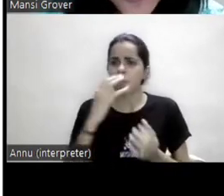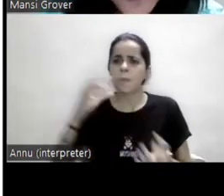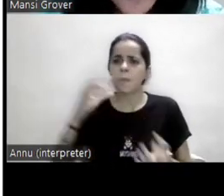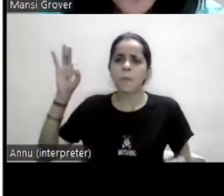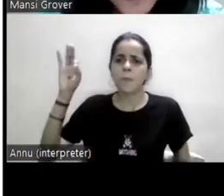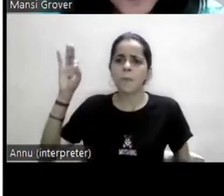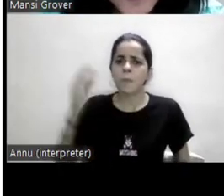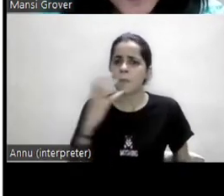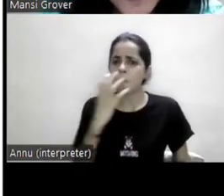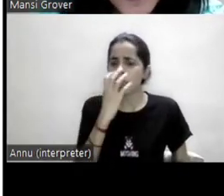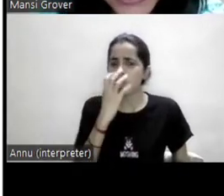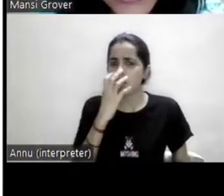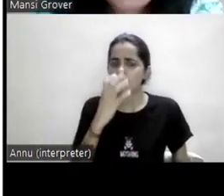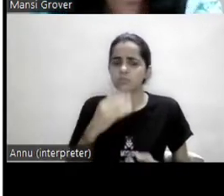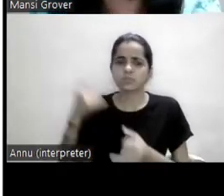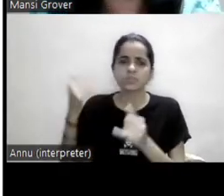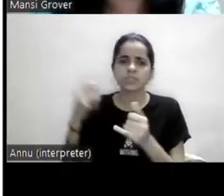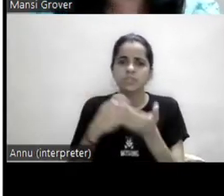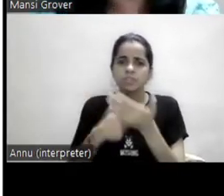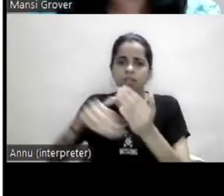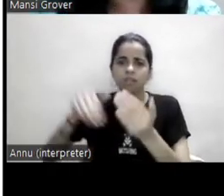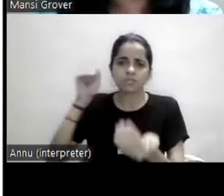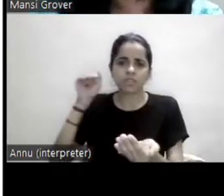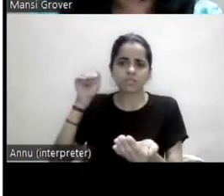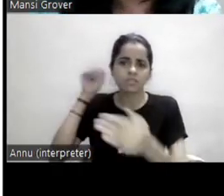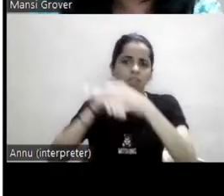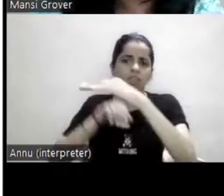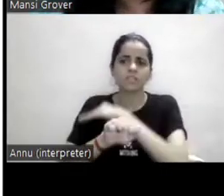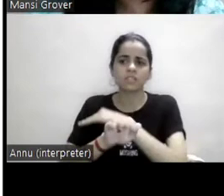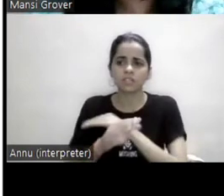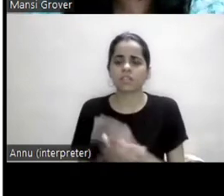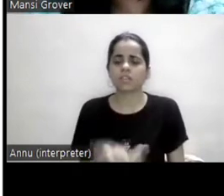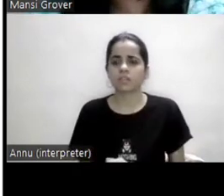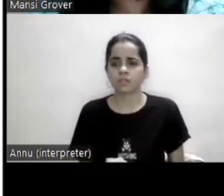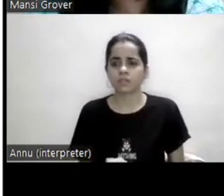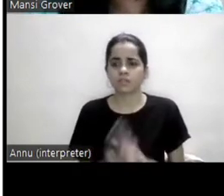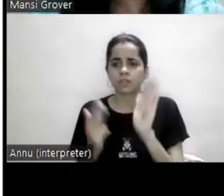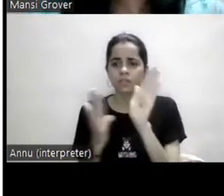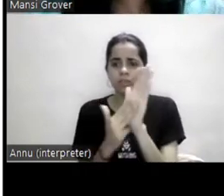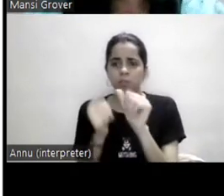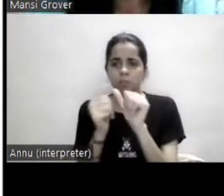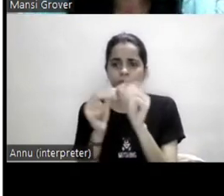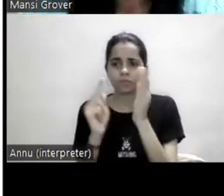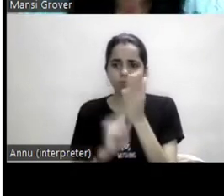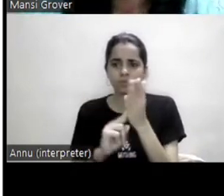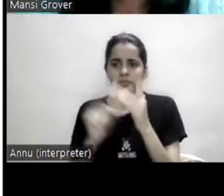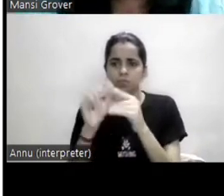place? This is a place in Rajasthan.